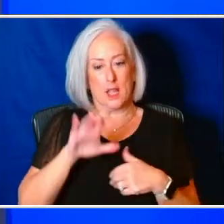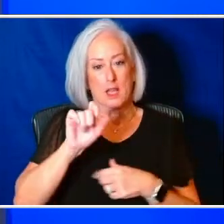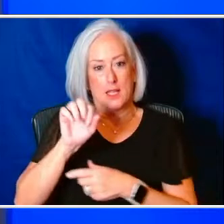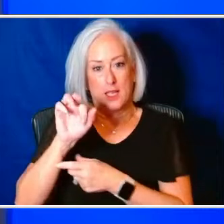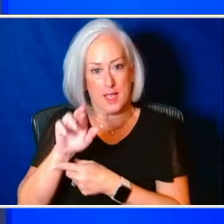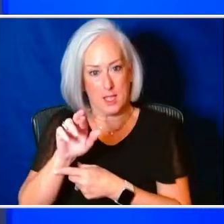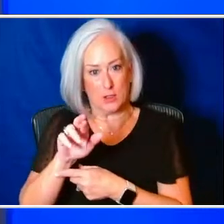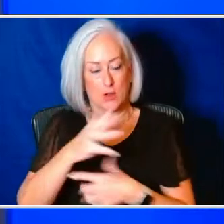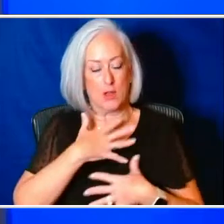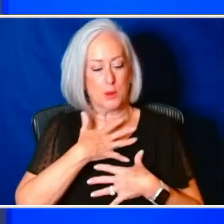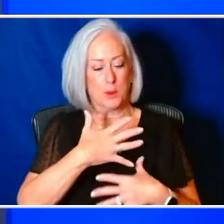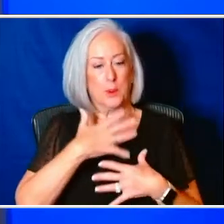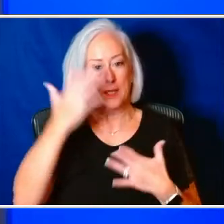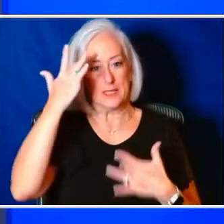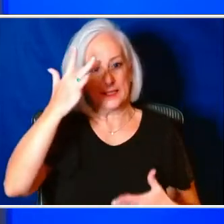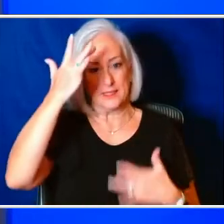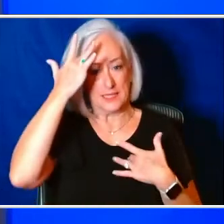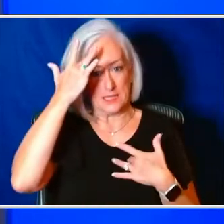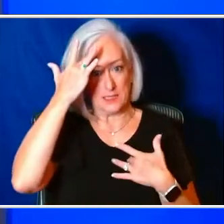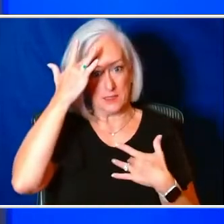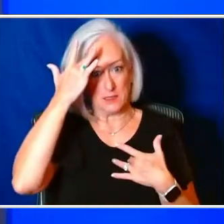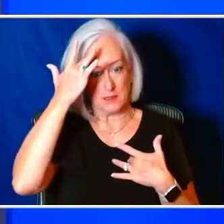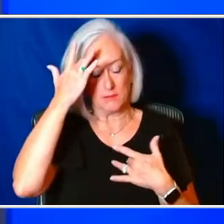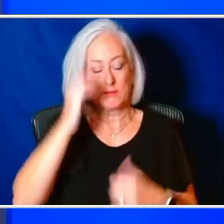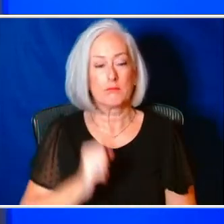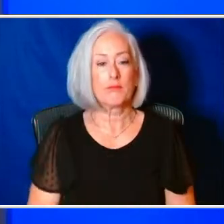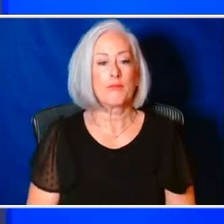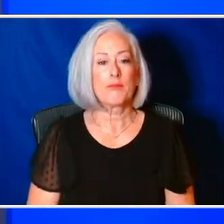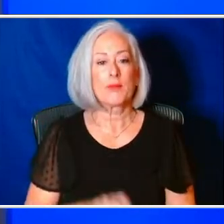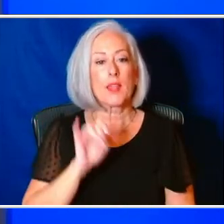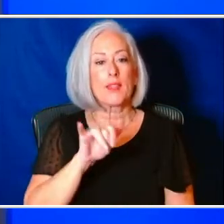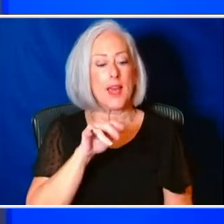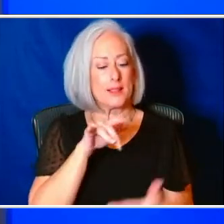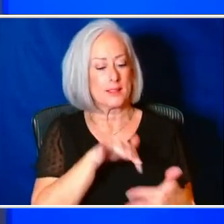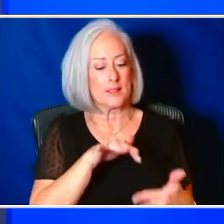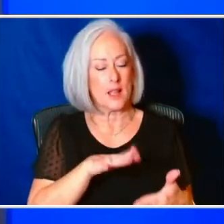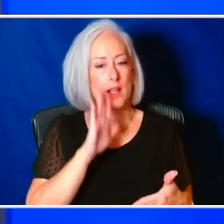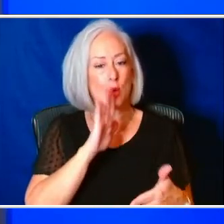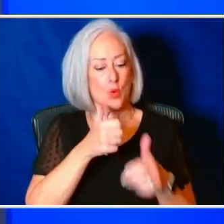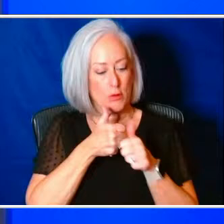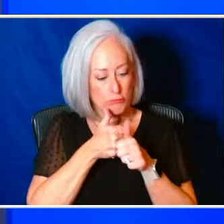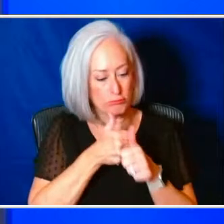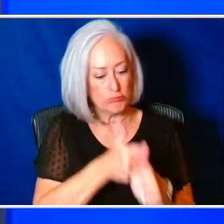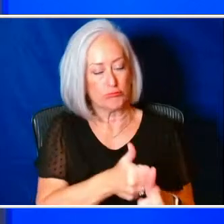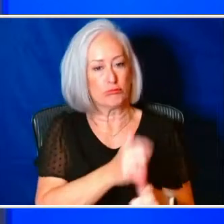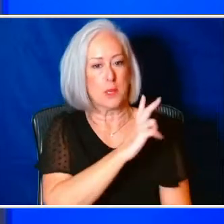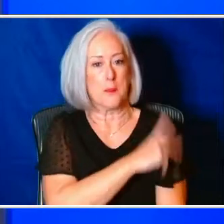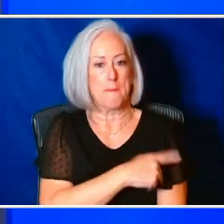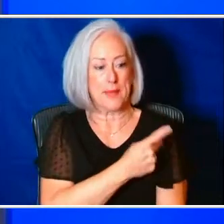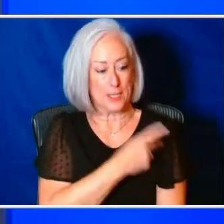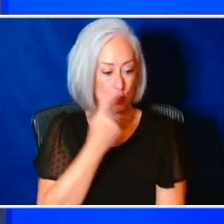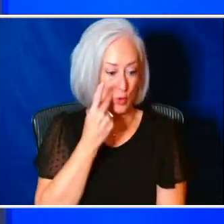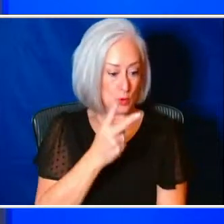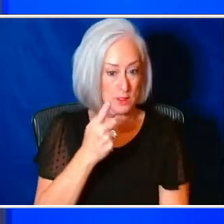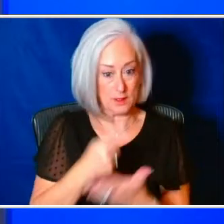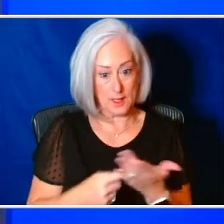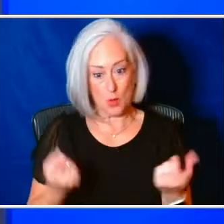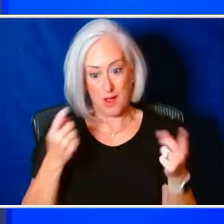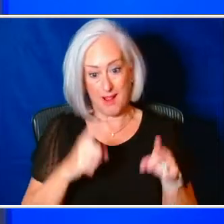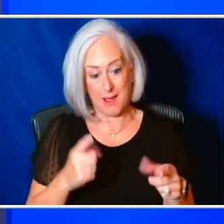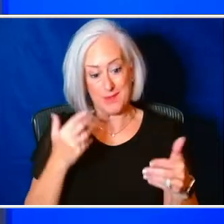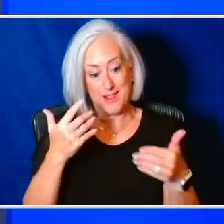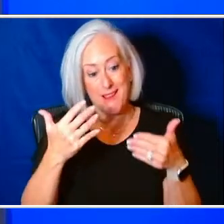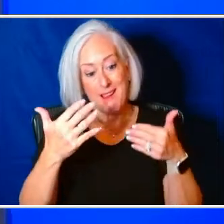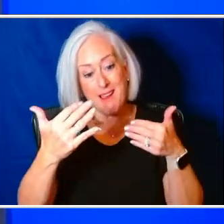think that this study probably will start tracking these patients to see what happens over the long run in terms of incidence of